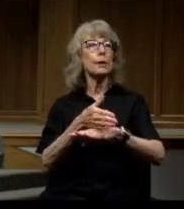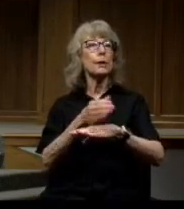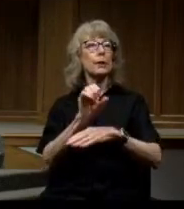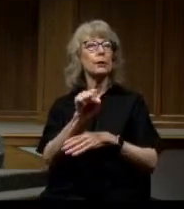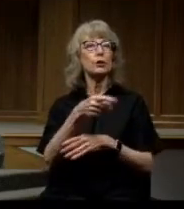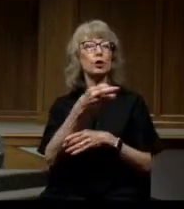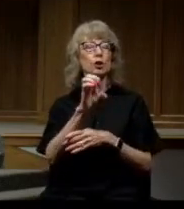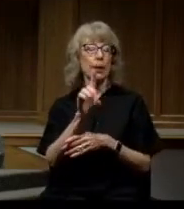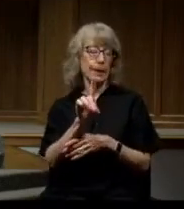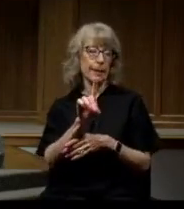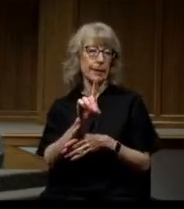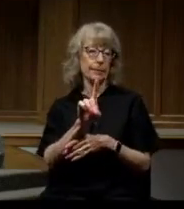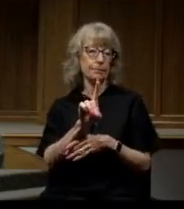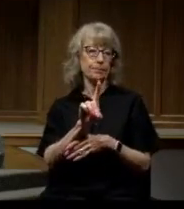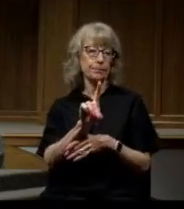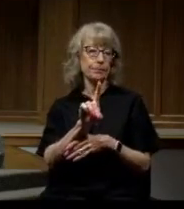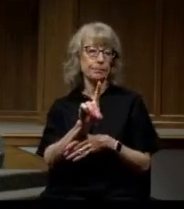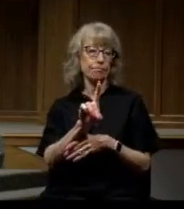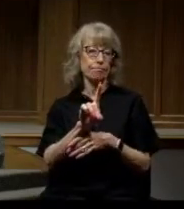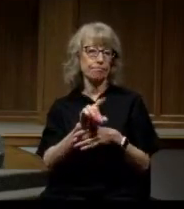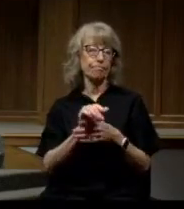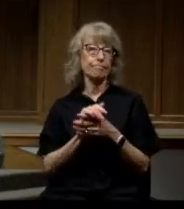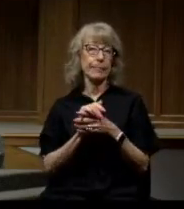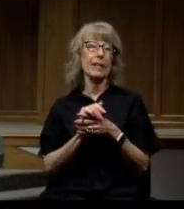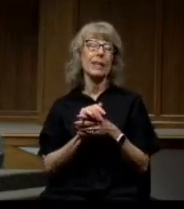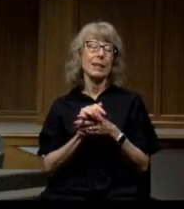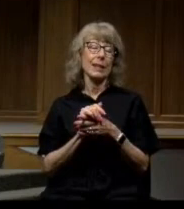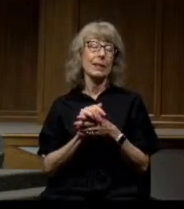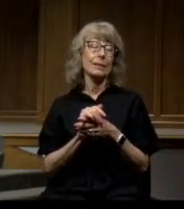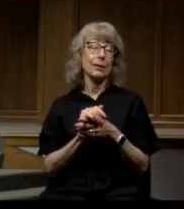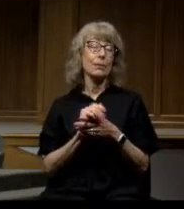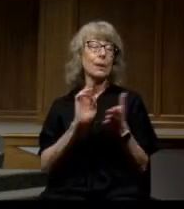so many, many people. You think it's going to be one way,